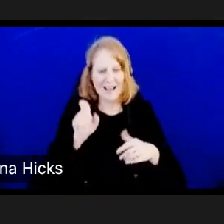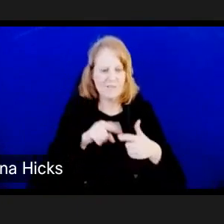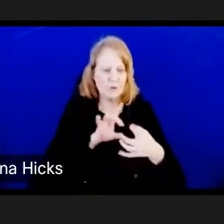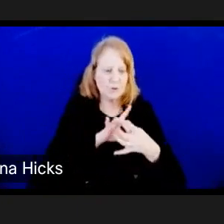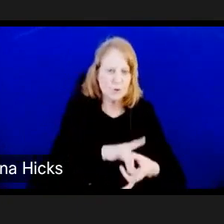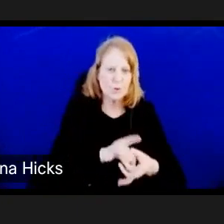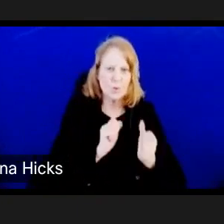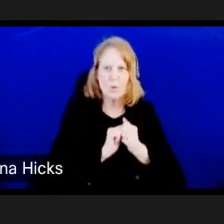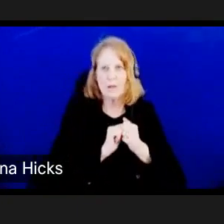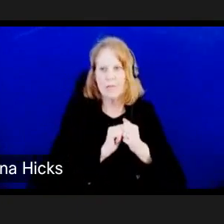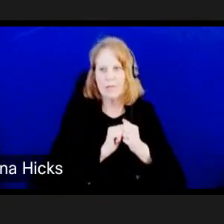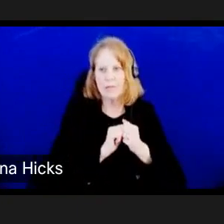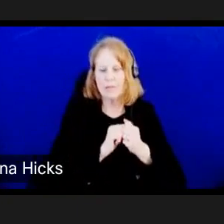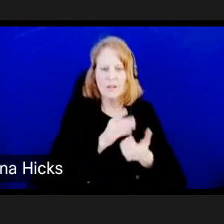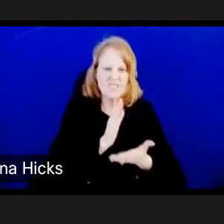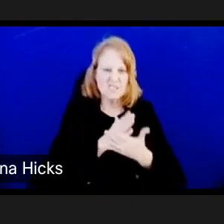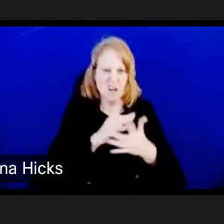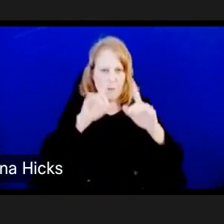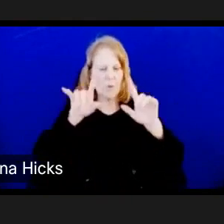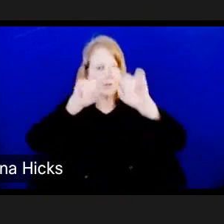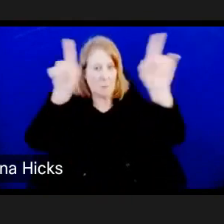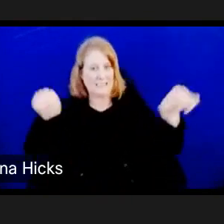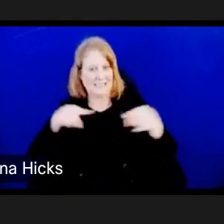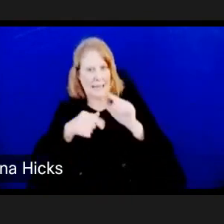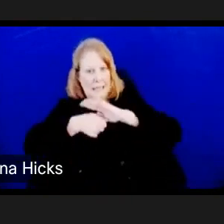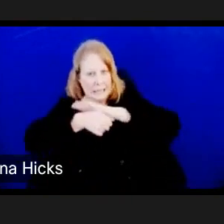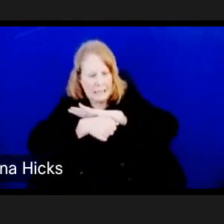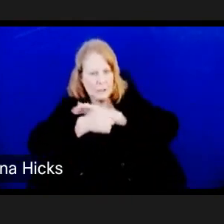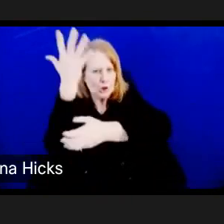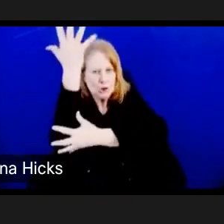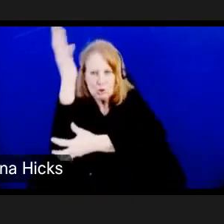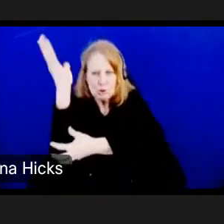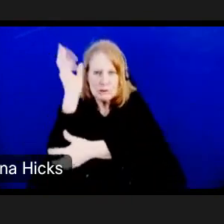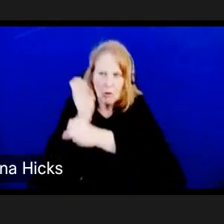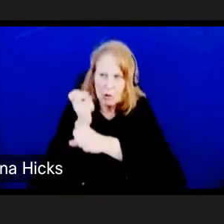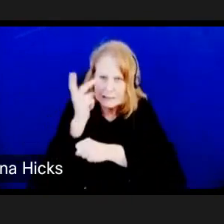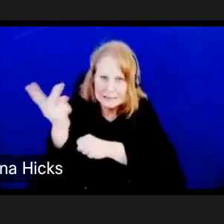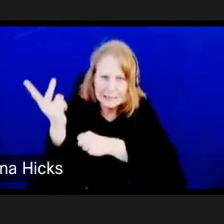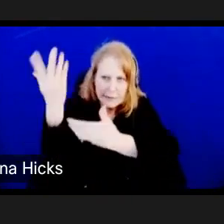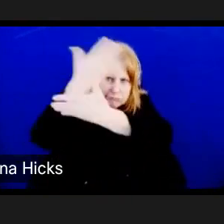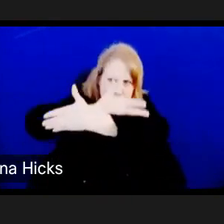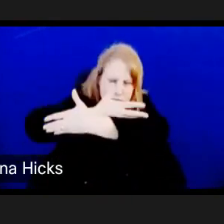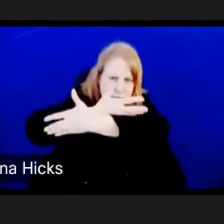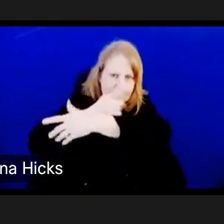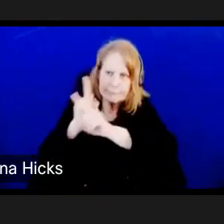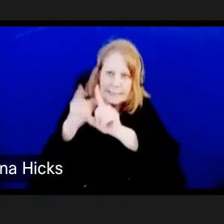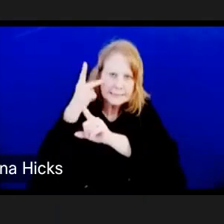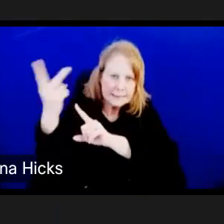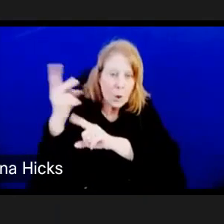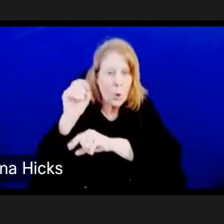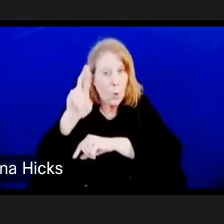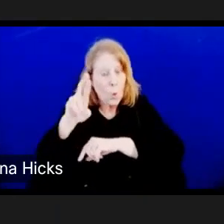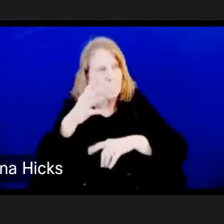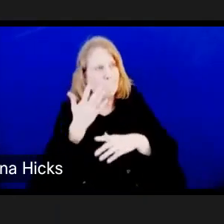with stop signs that are hidden by trees or obstructed by bus